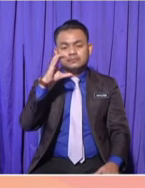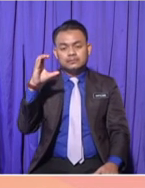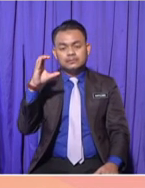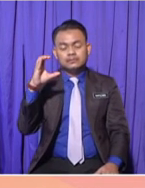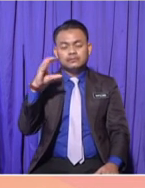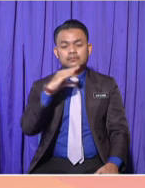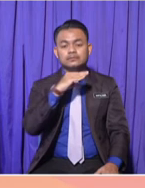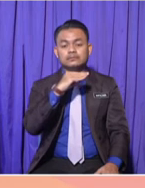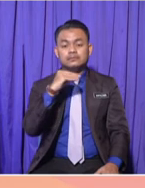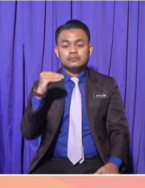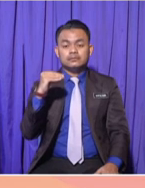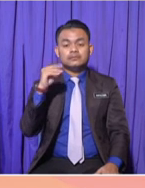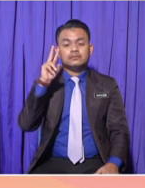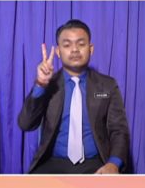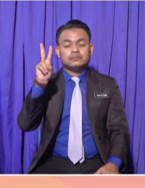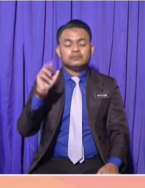802.